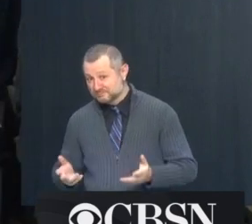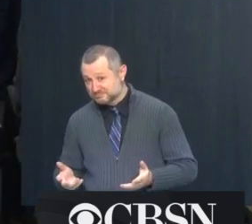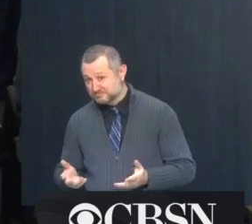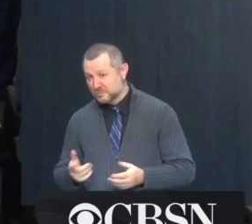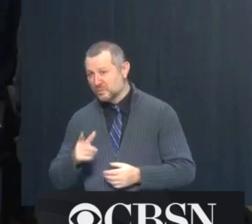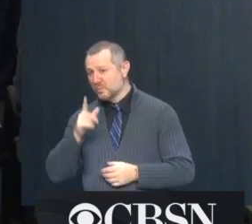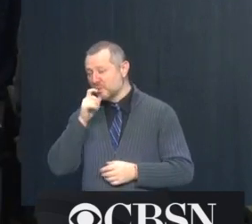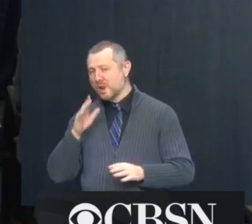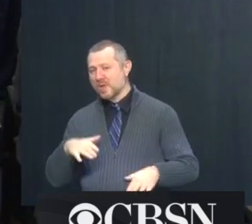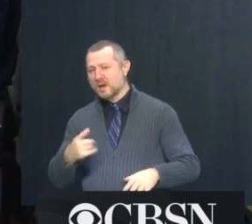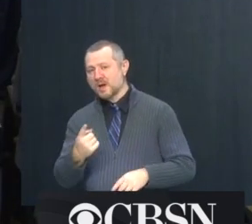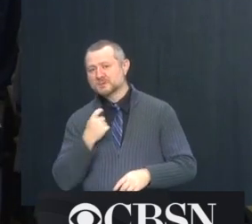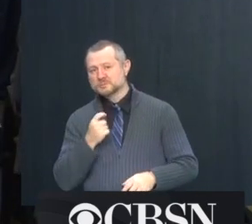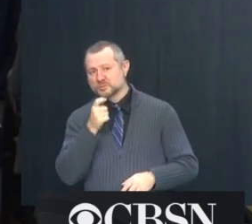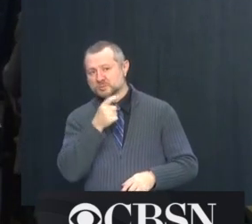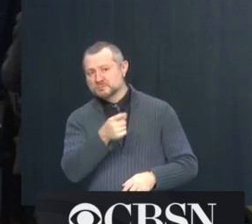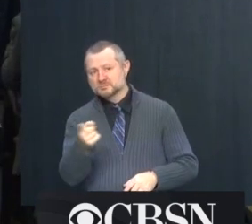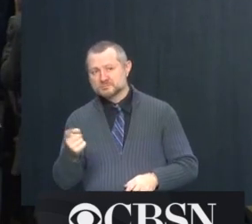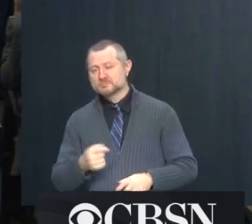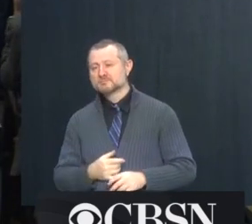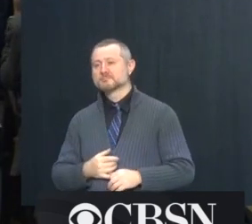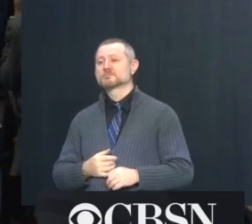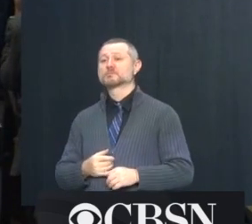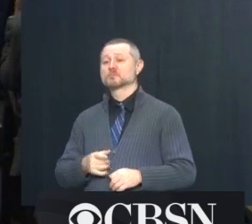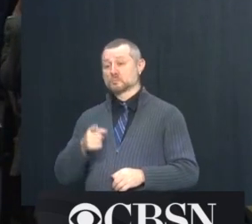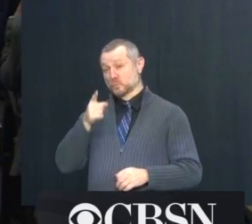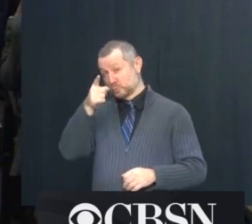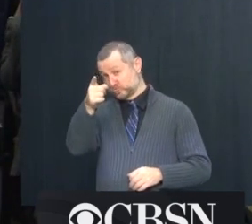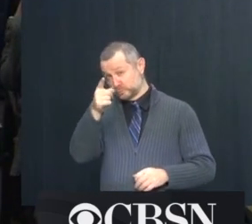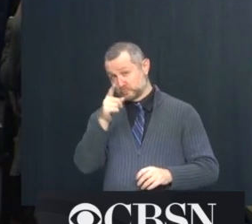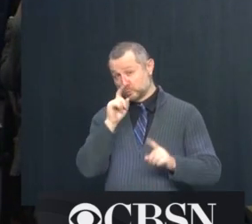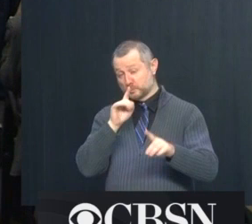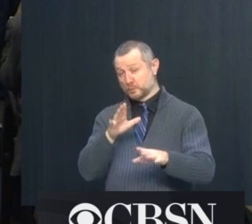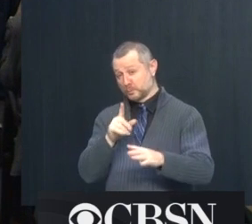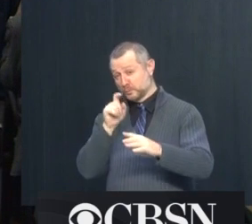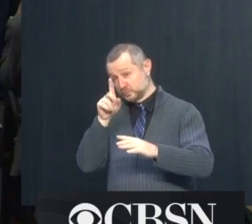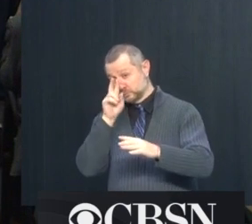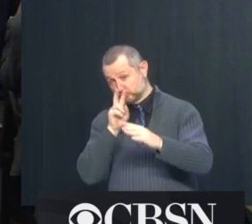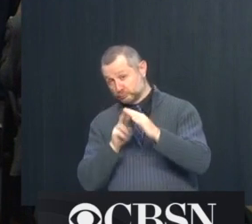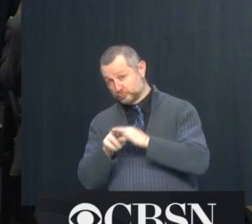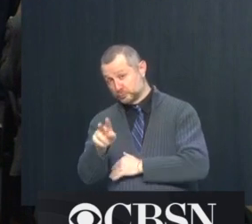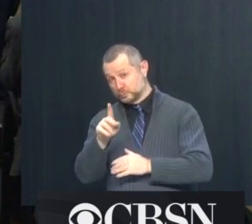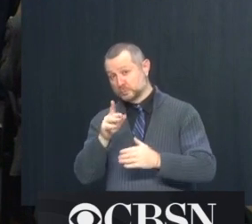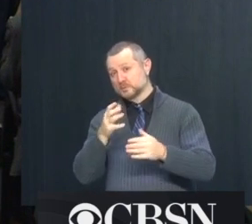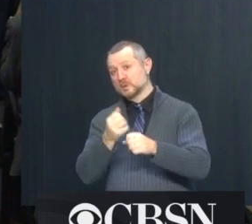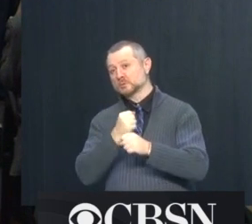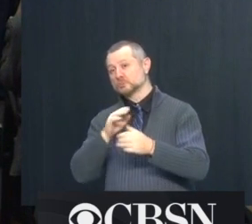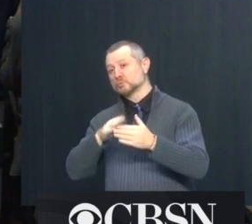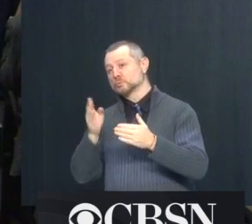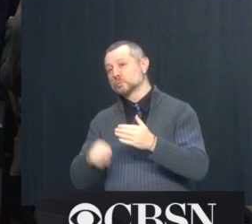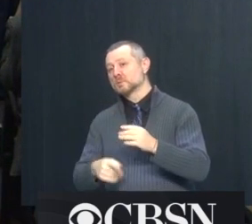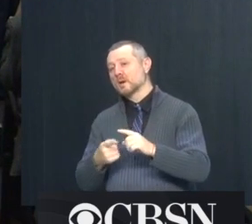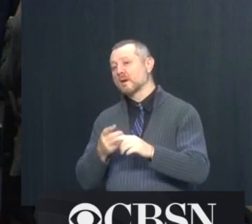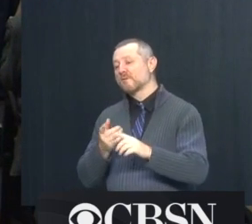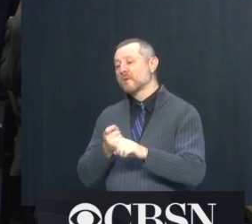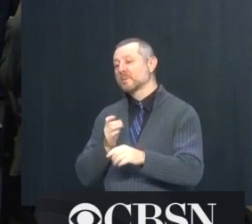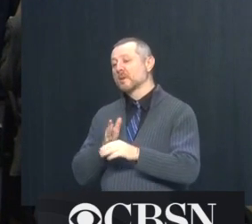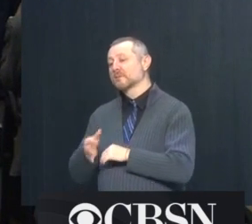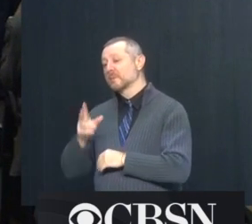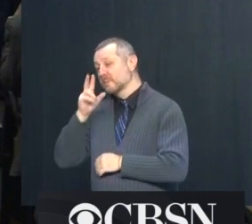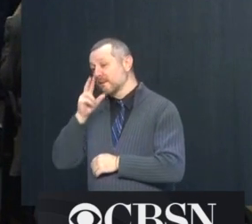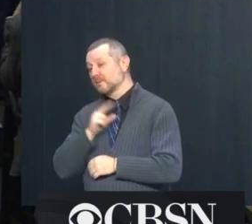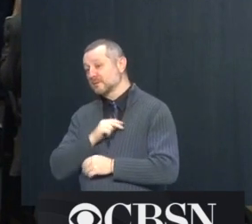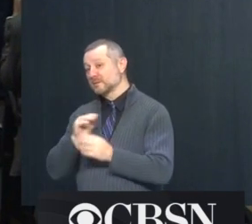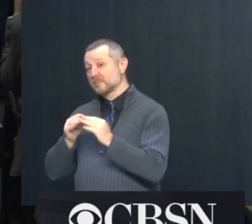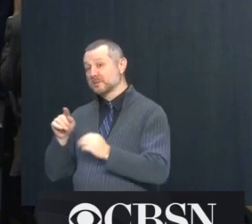a question? Are you predicting that at the end of when you finally get the results in from the post-Thanksgiving period, 7 to